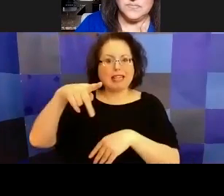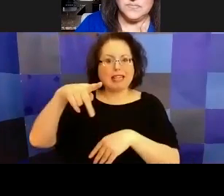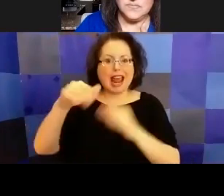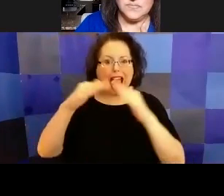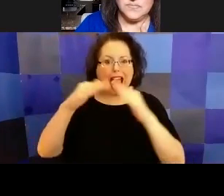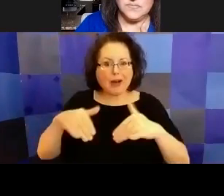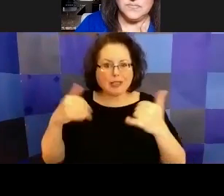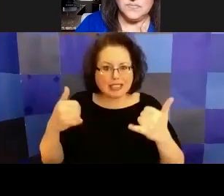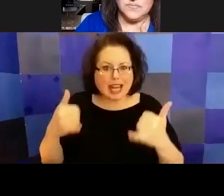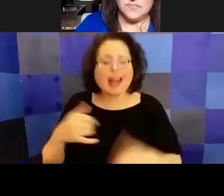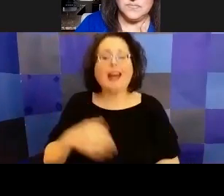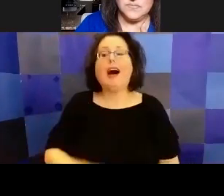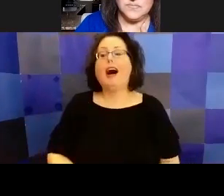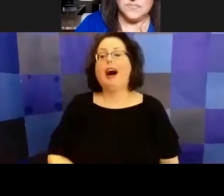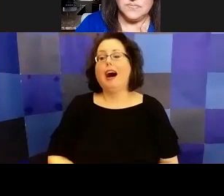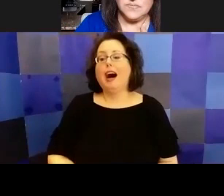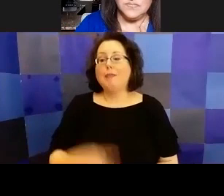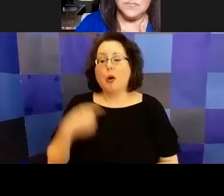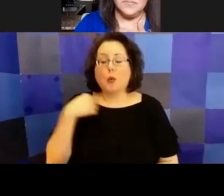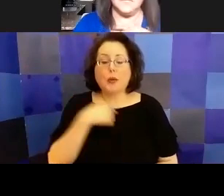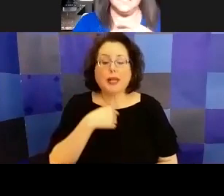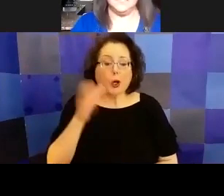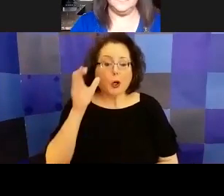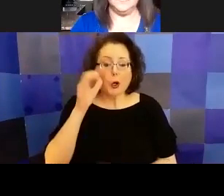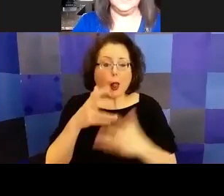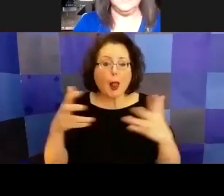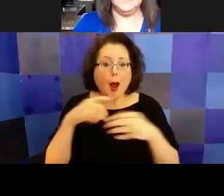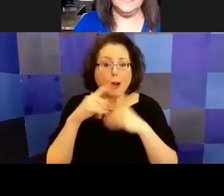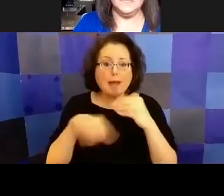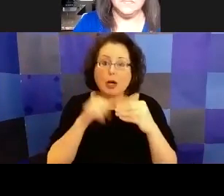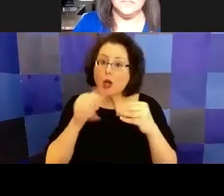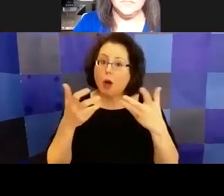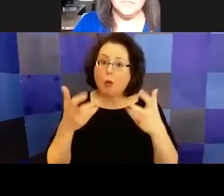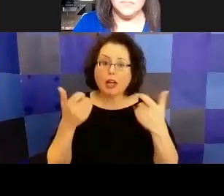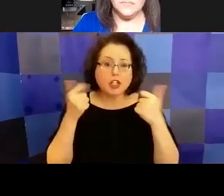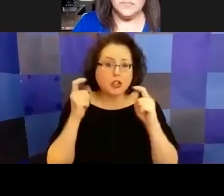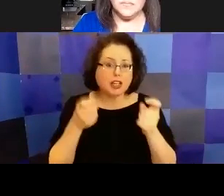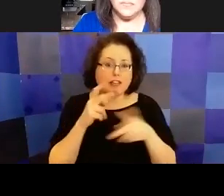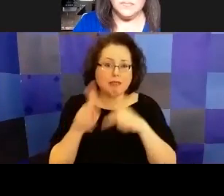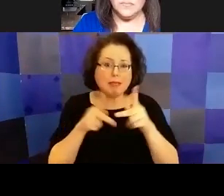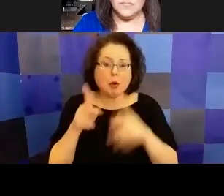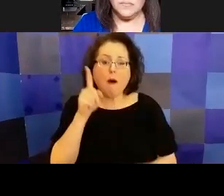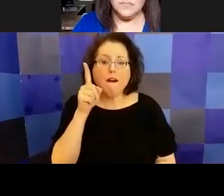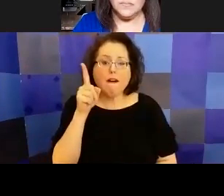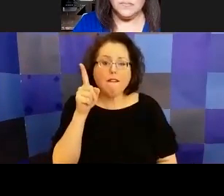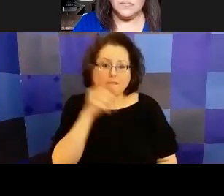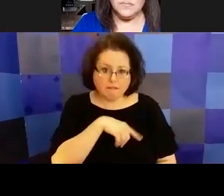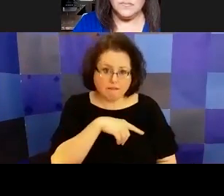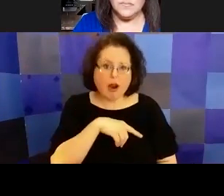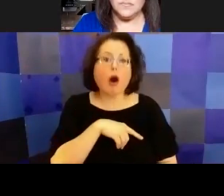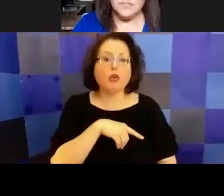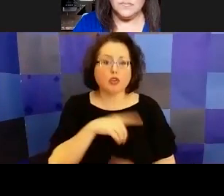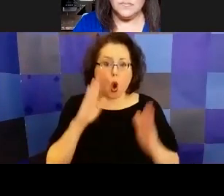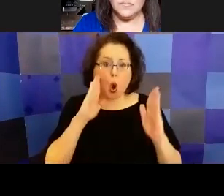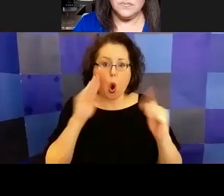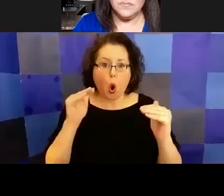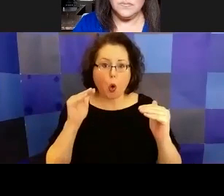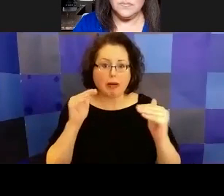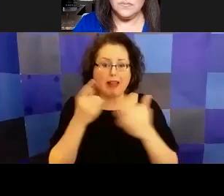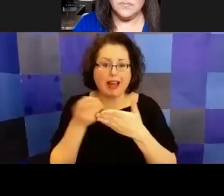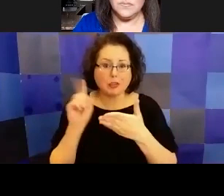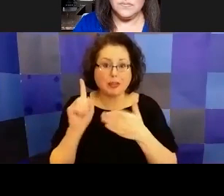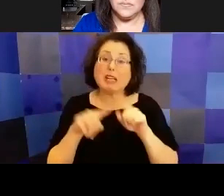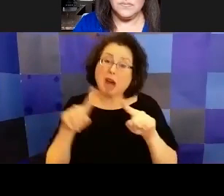We did hear a lot about not wanting to give people false hope last week. But if we don't follow through in the ways that we need